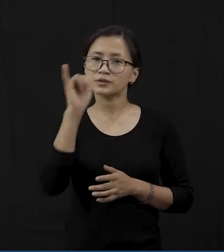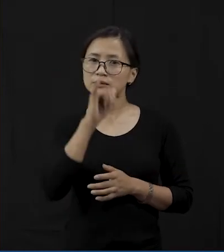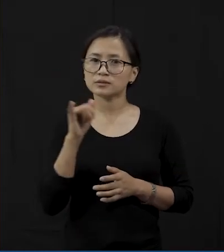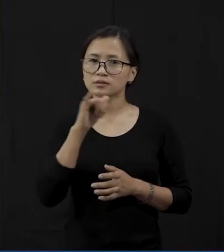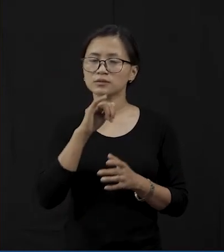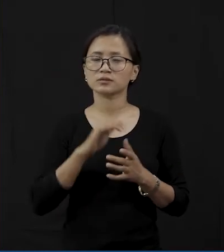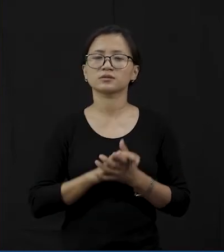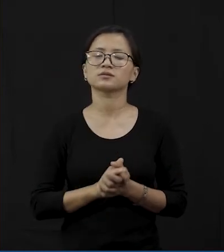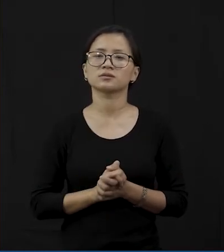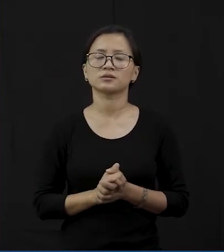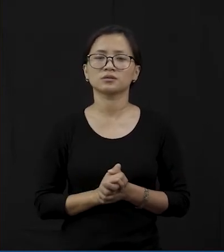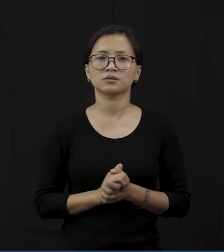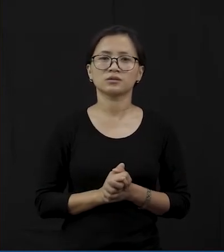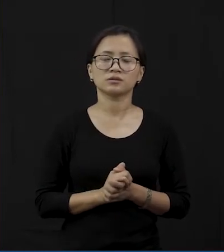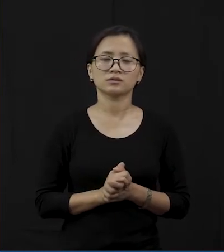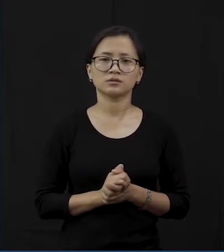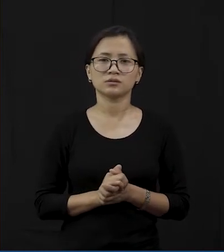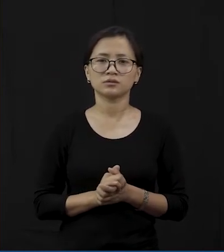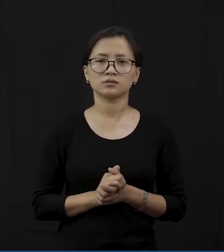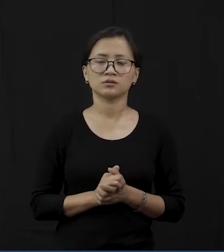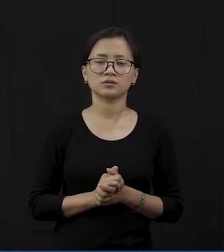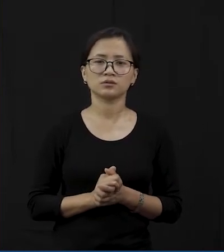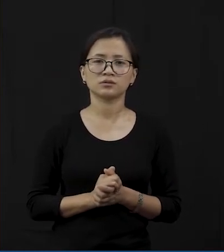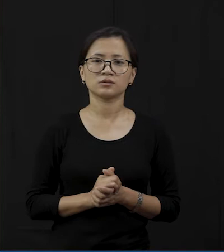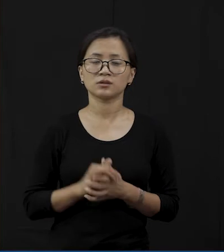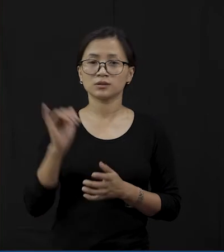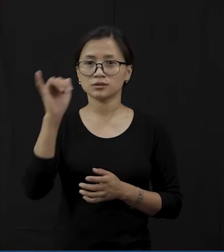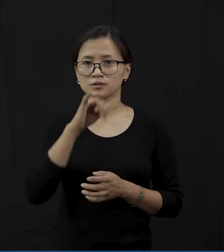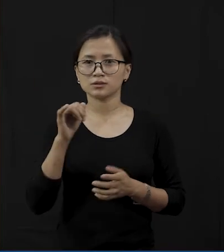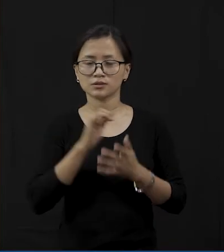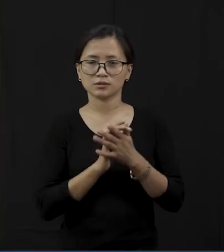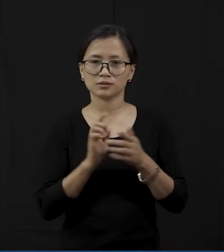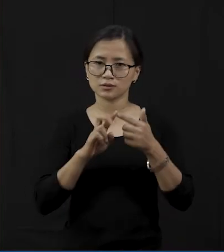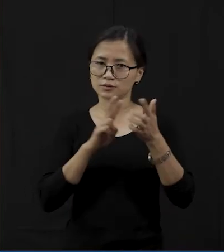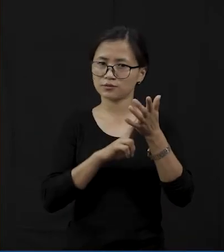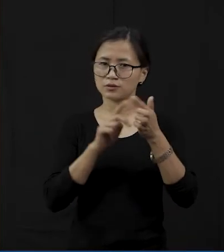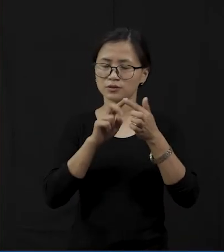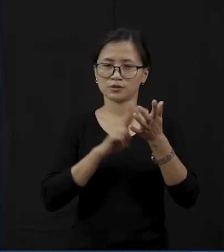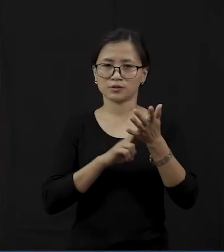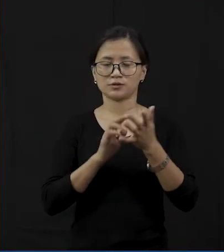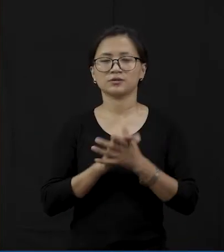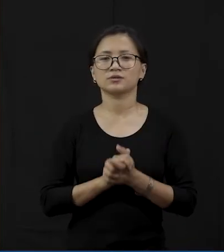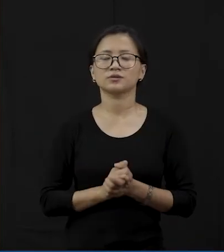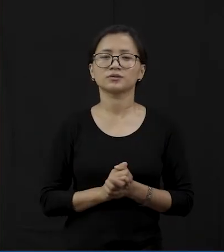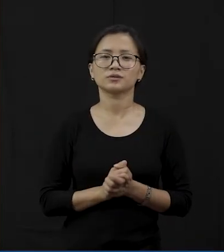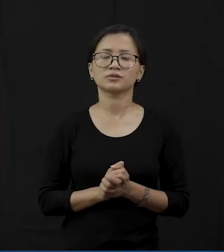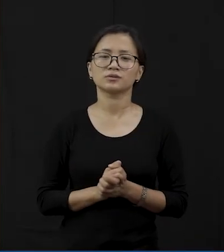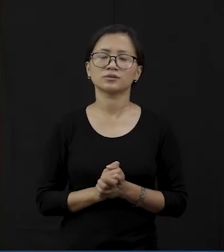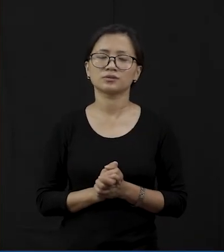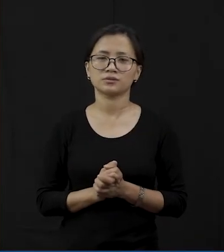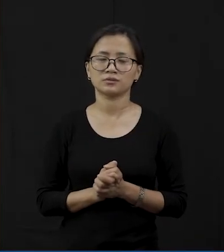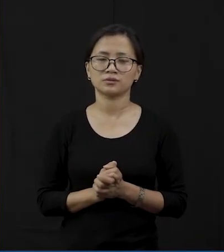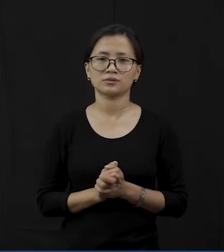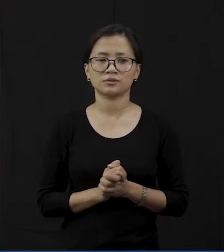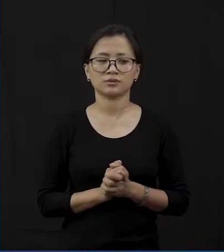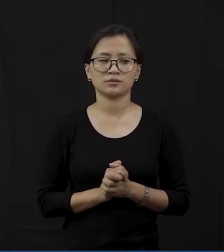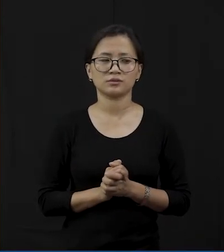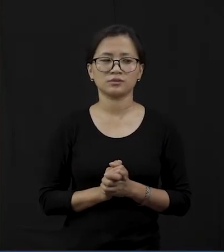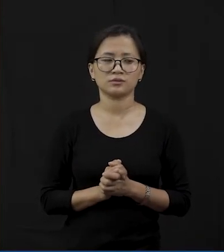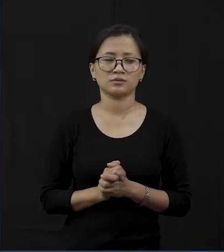makes 6, and 6 is even. So odd plus odd will be